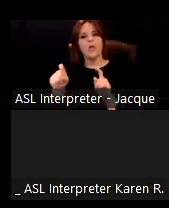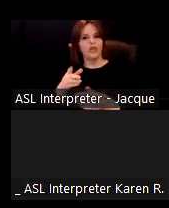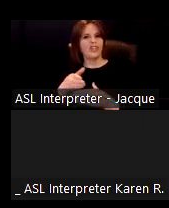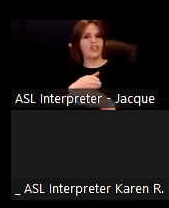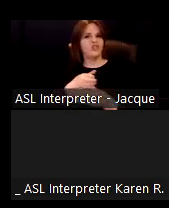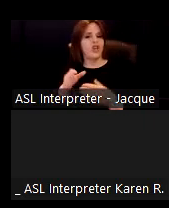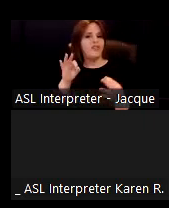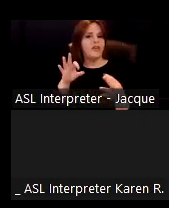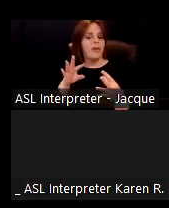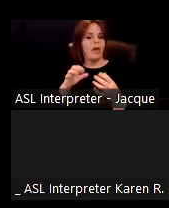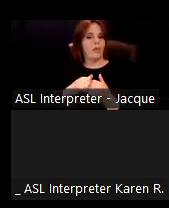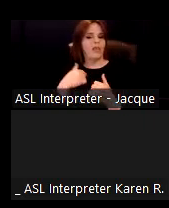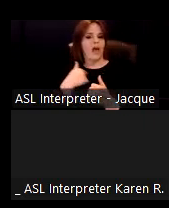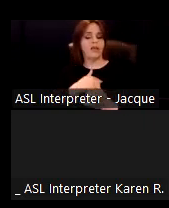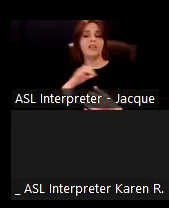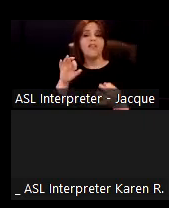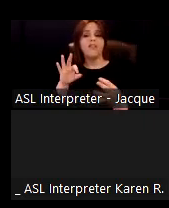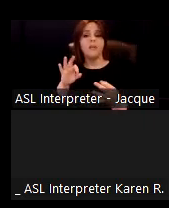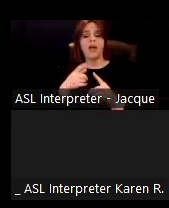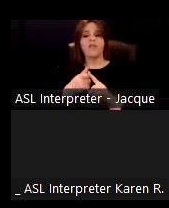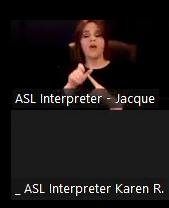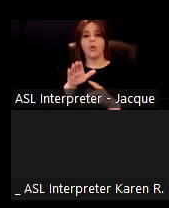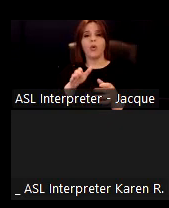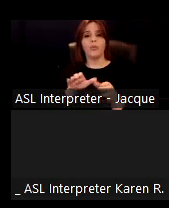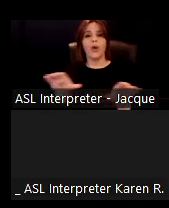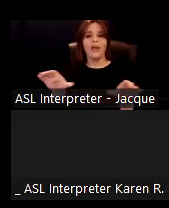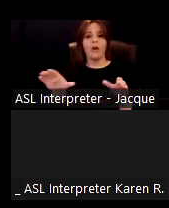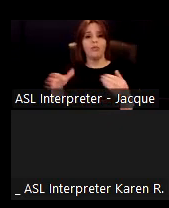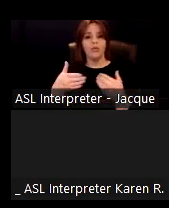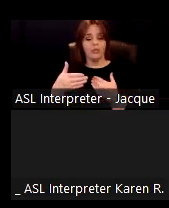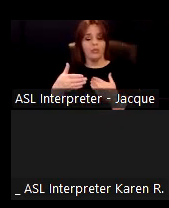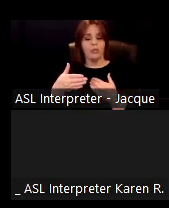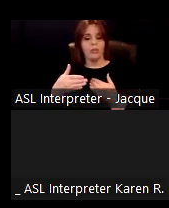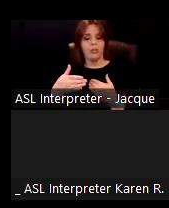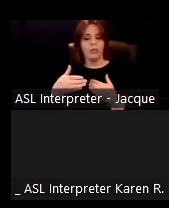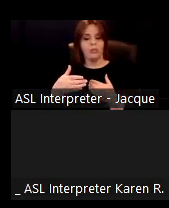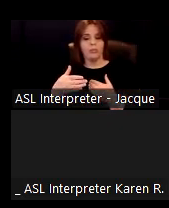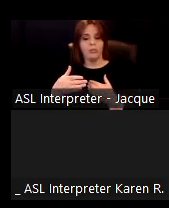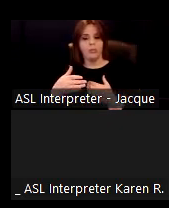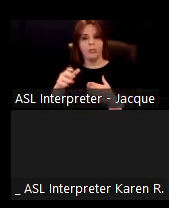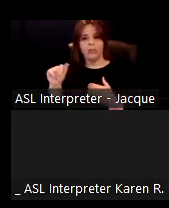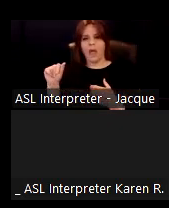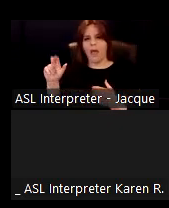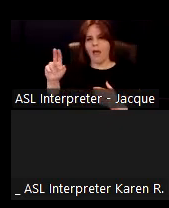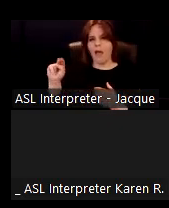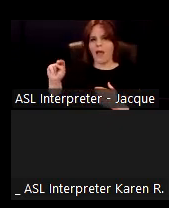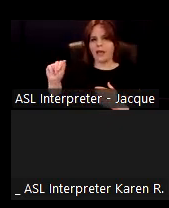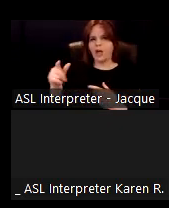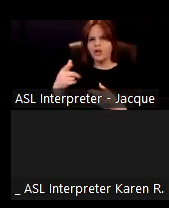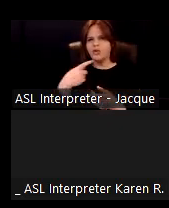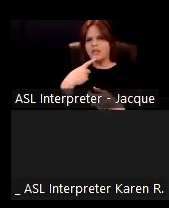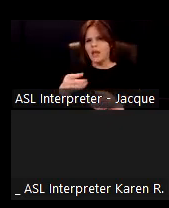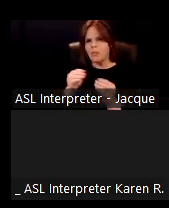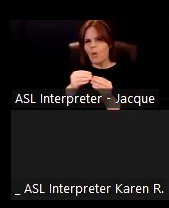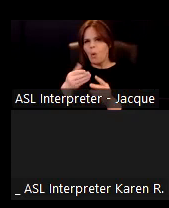us. Feedback from your breakout room. Anna, could you say a little bit more about that? Did